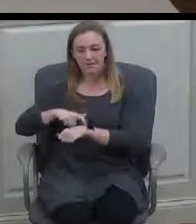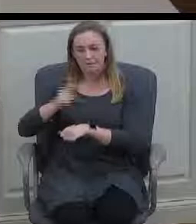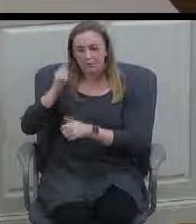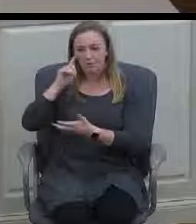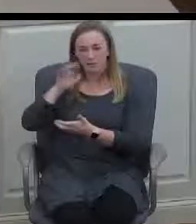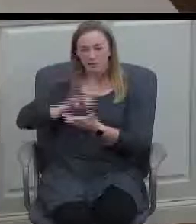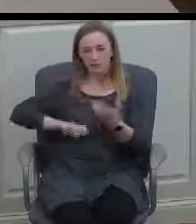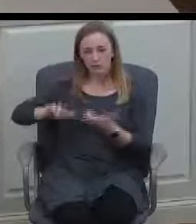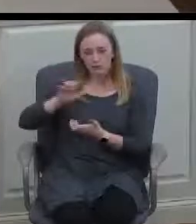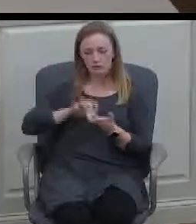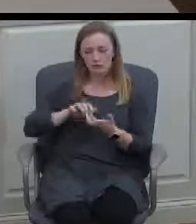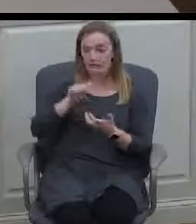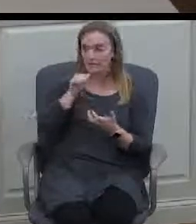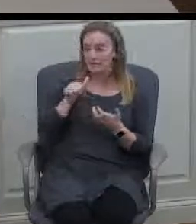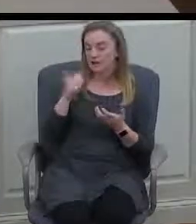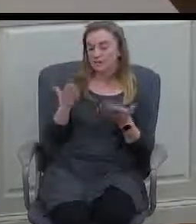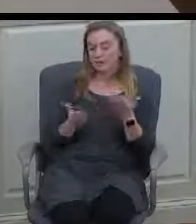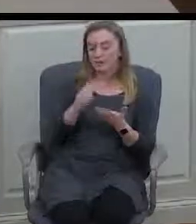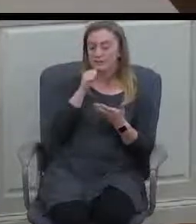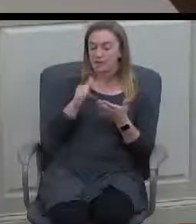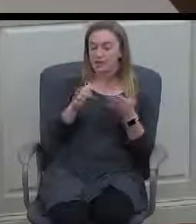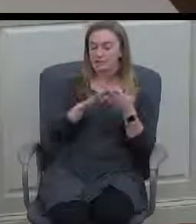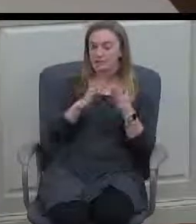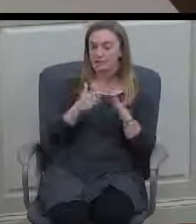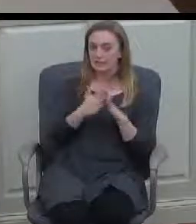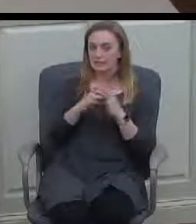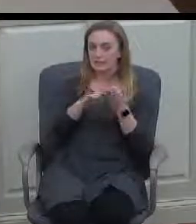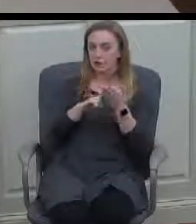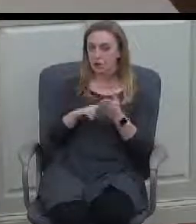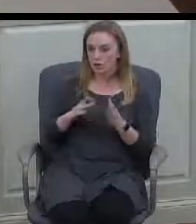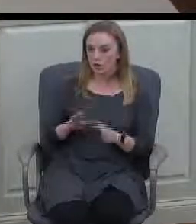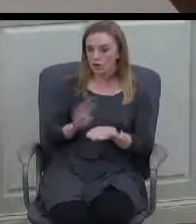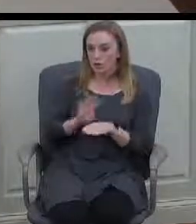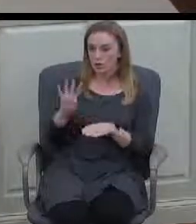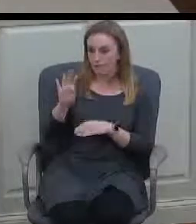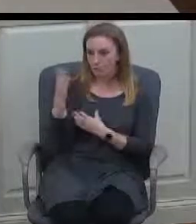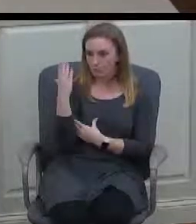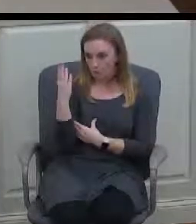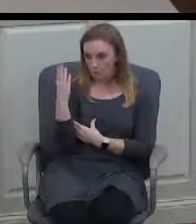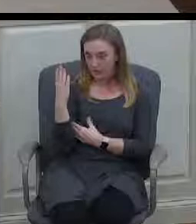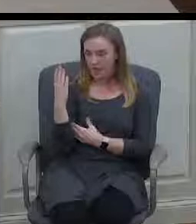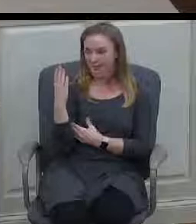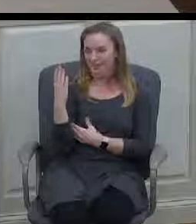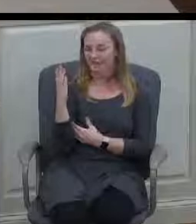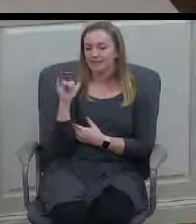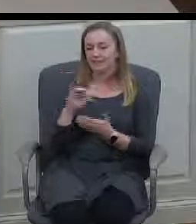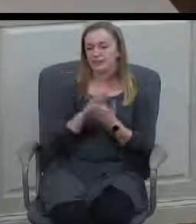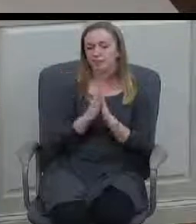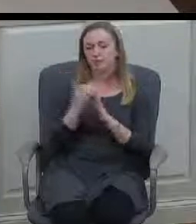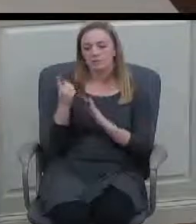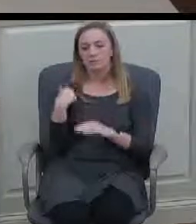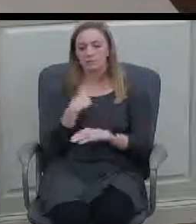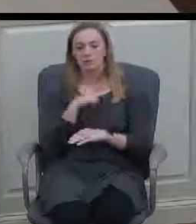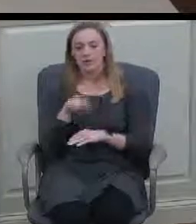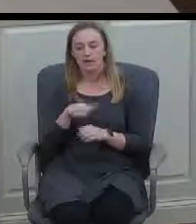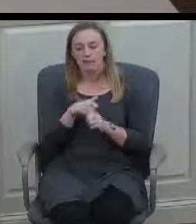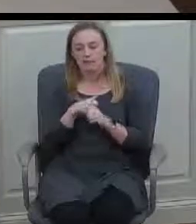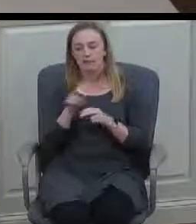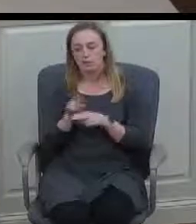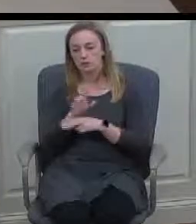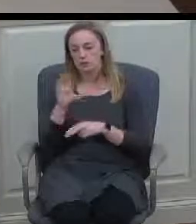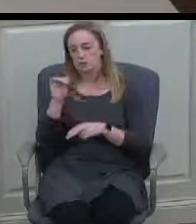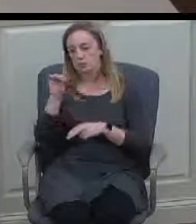not necessarily the city's contractor that's out at 4 o'clock in the morning, in other words, and it becomes something that we have to deal with through code enforcement,